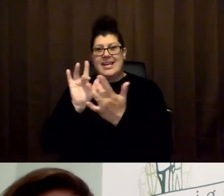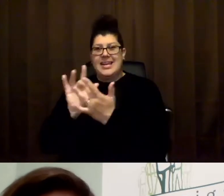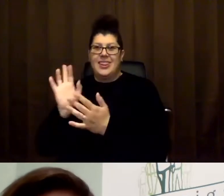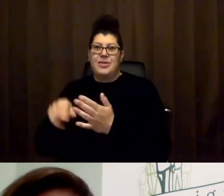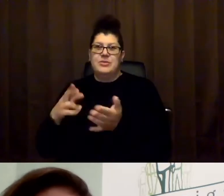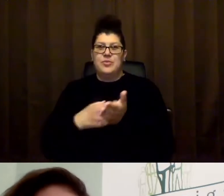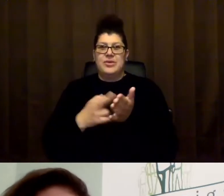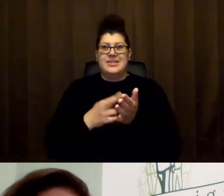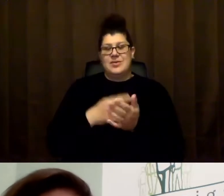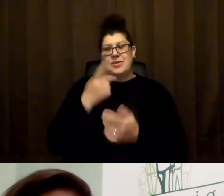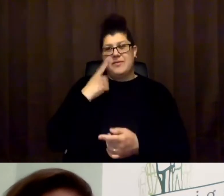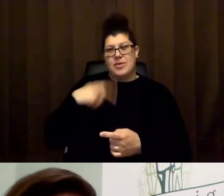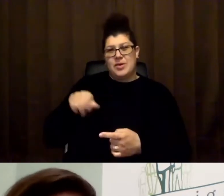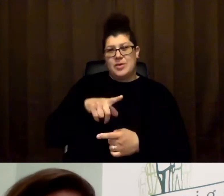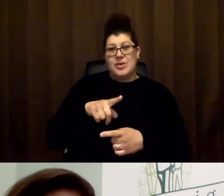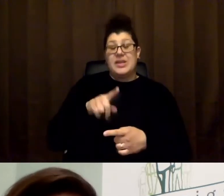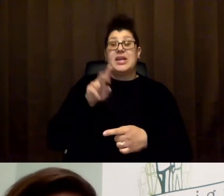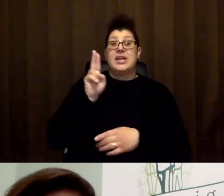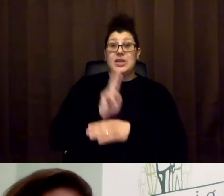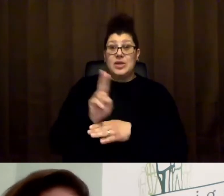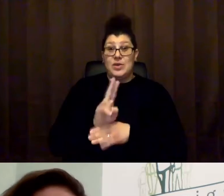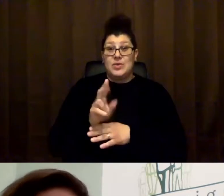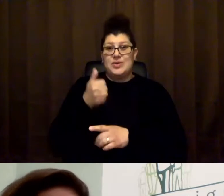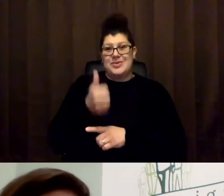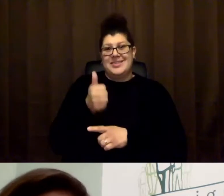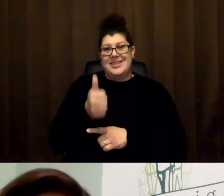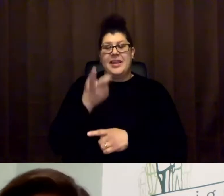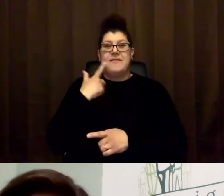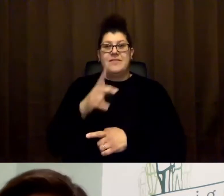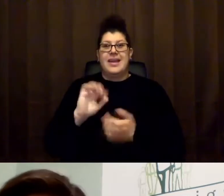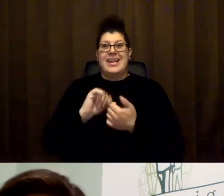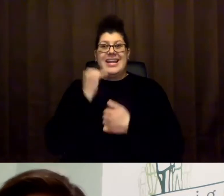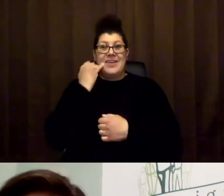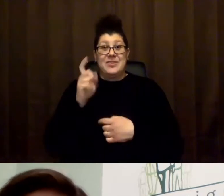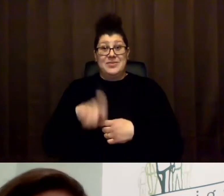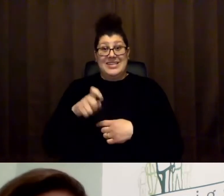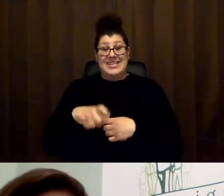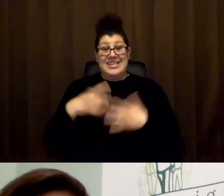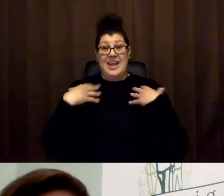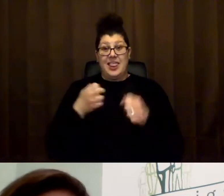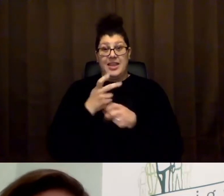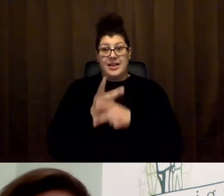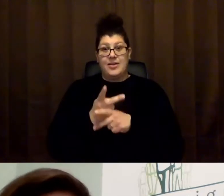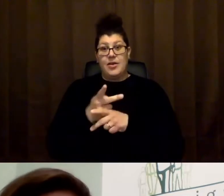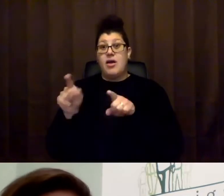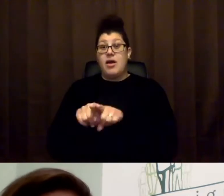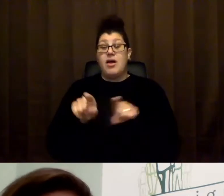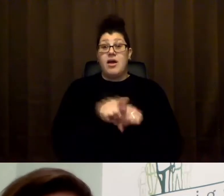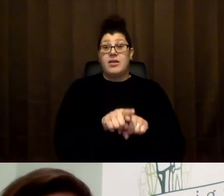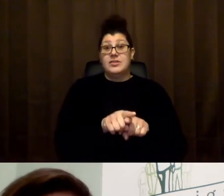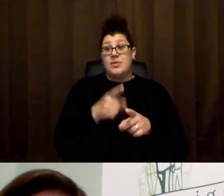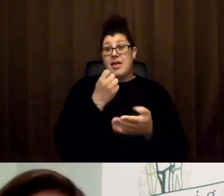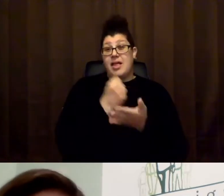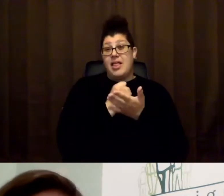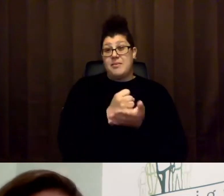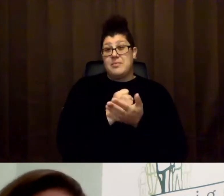our areas where they can access healthcare that they need. We also help people with other public benefit applications like